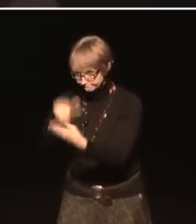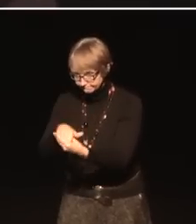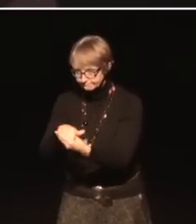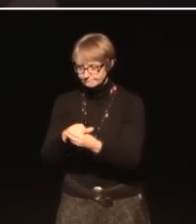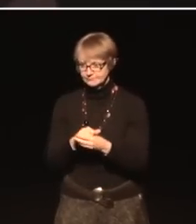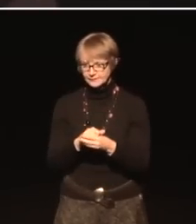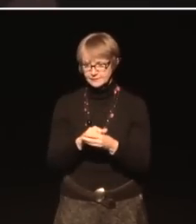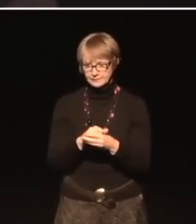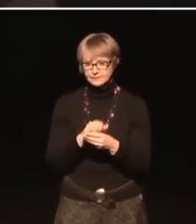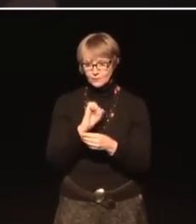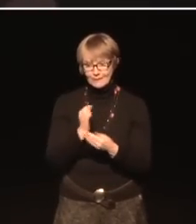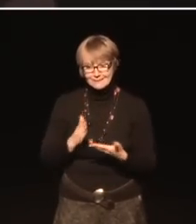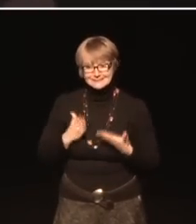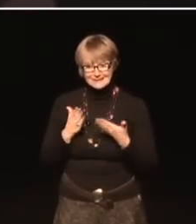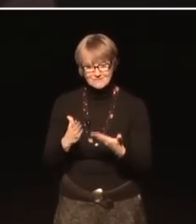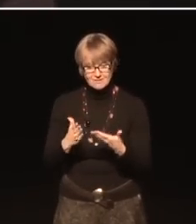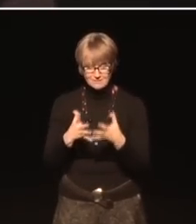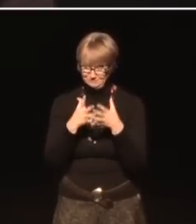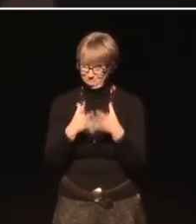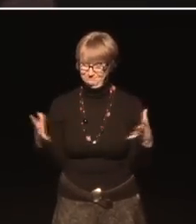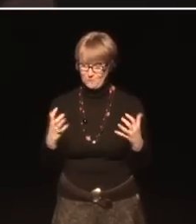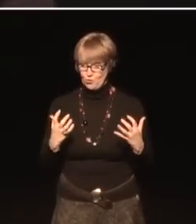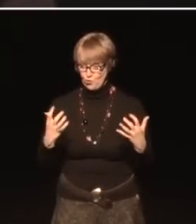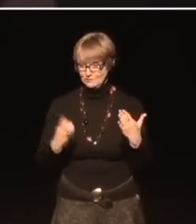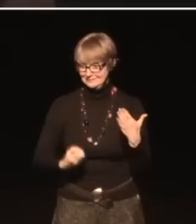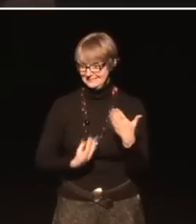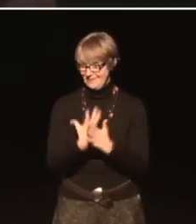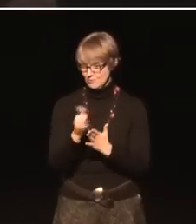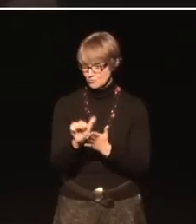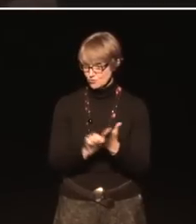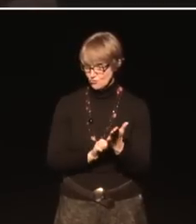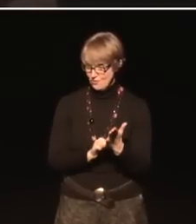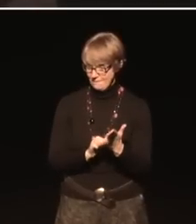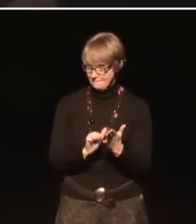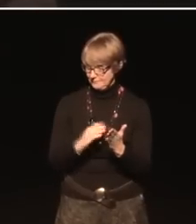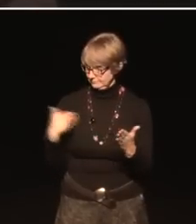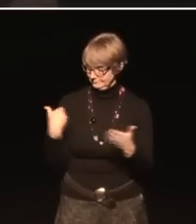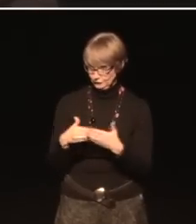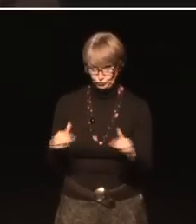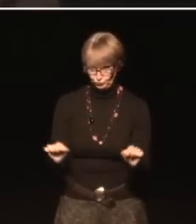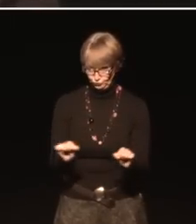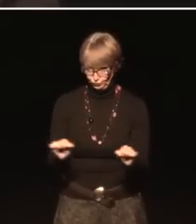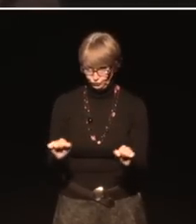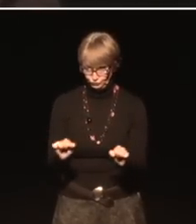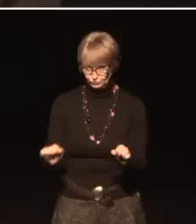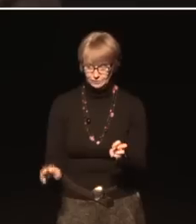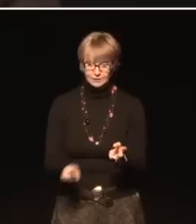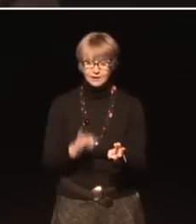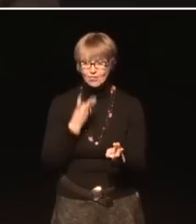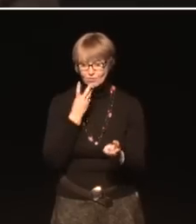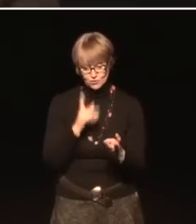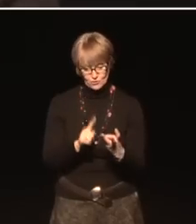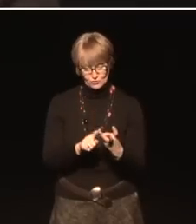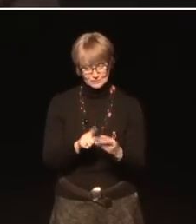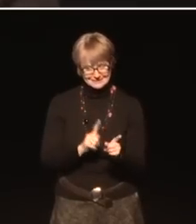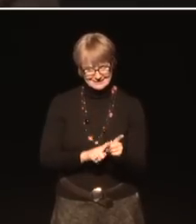the biggest audience development programme that we've ever done across the UK. And then year three, and I can't find a